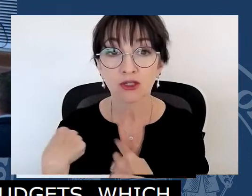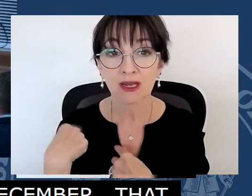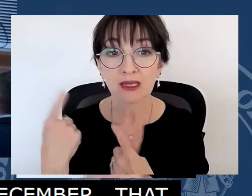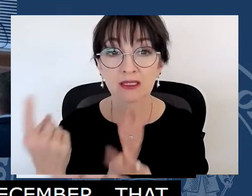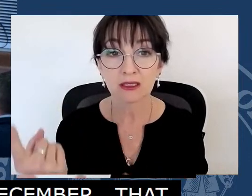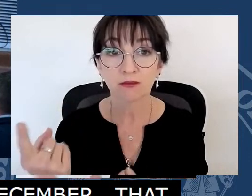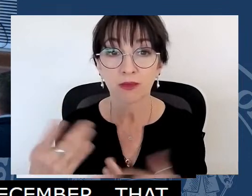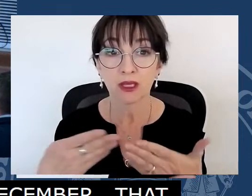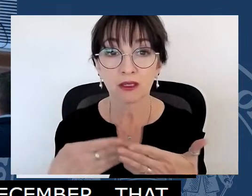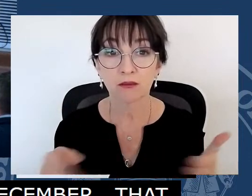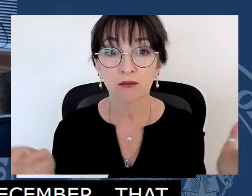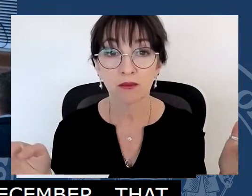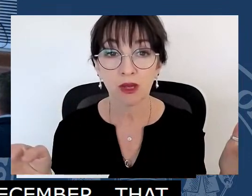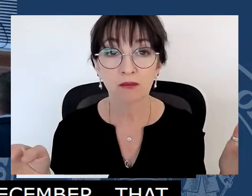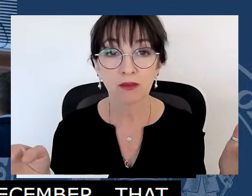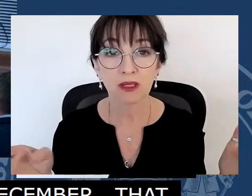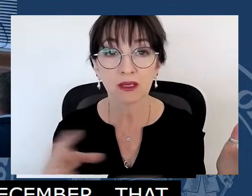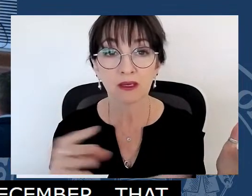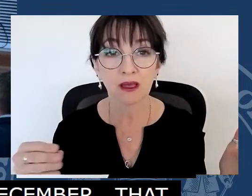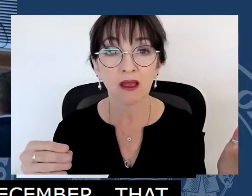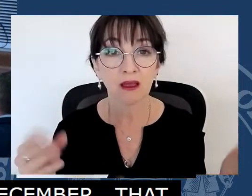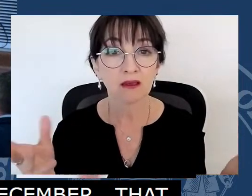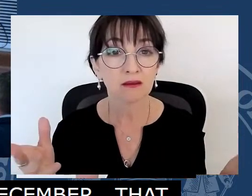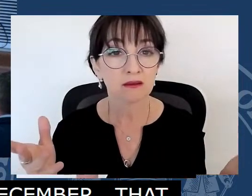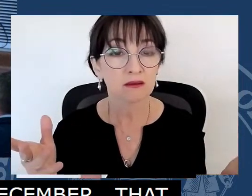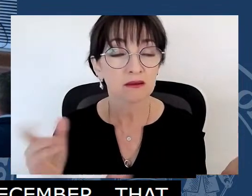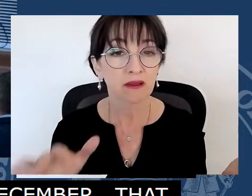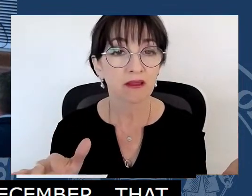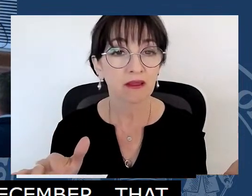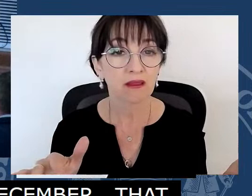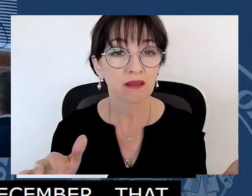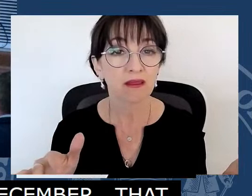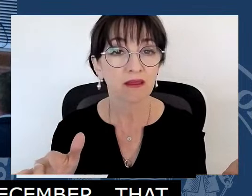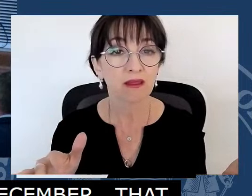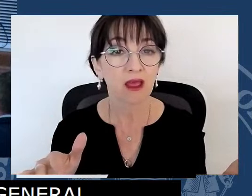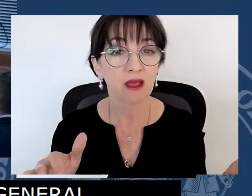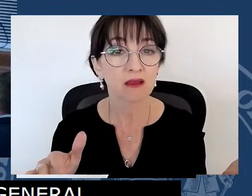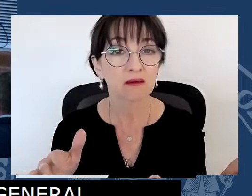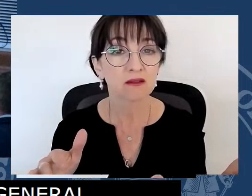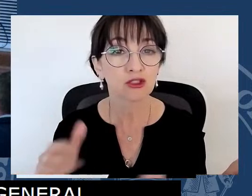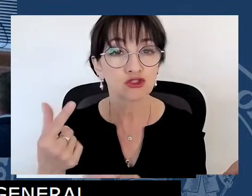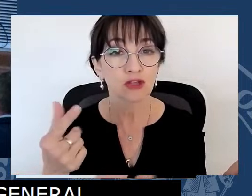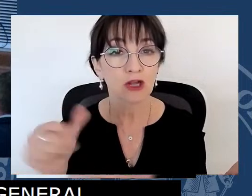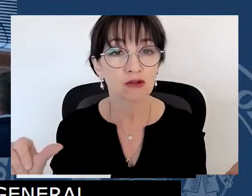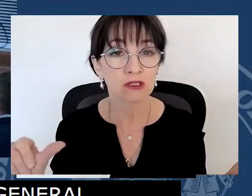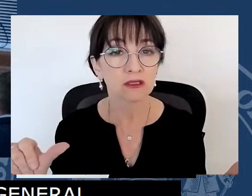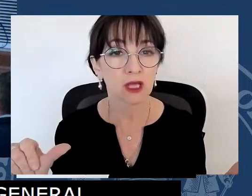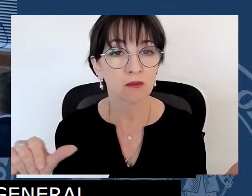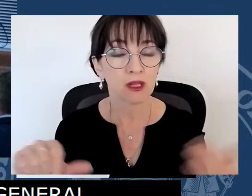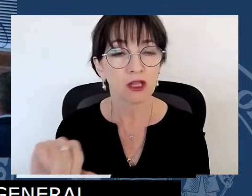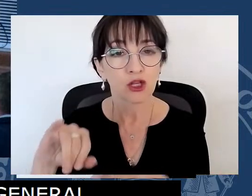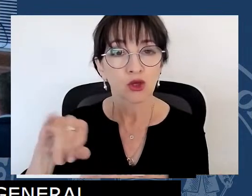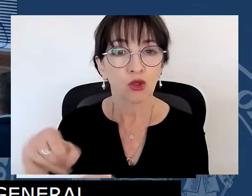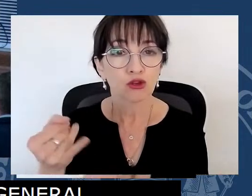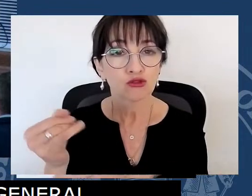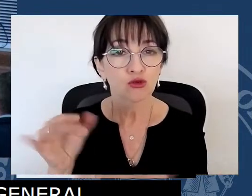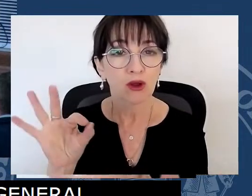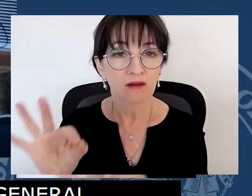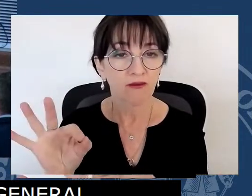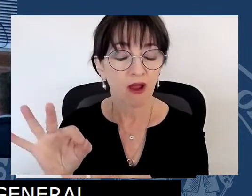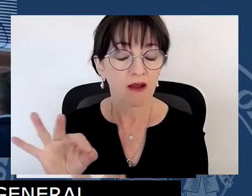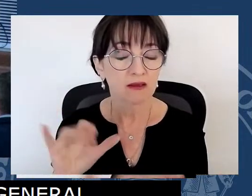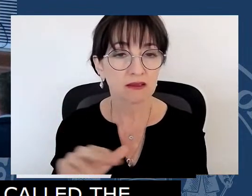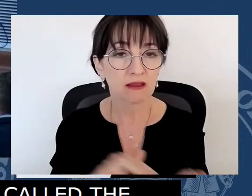it's before the General Assembly right now. They've been having what are called the joint finance, meaning House and Senate